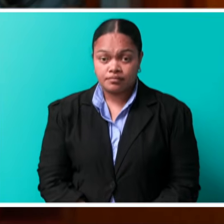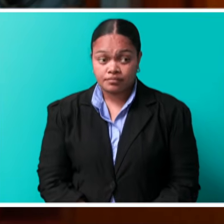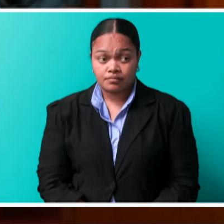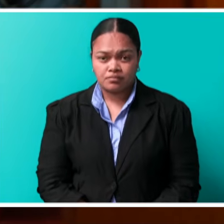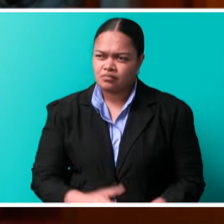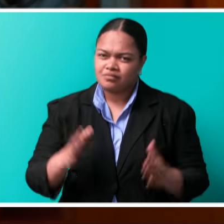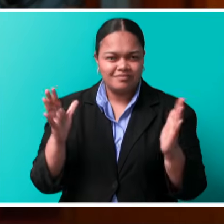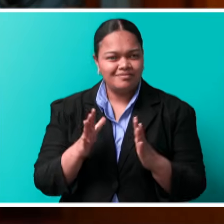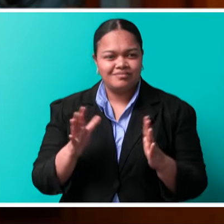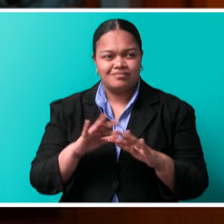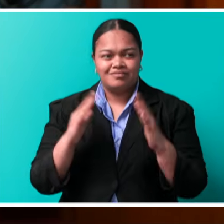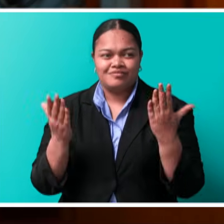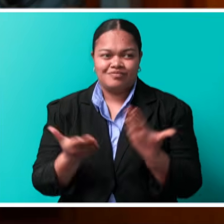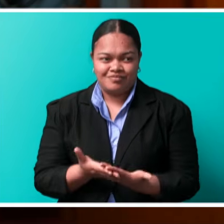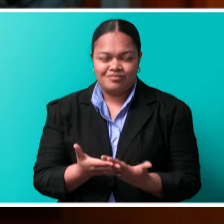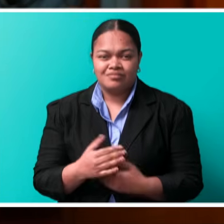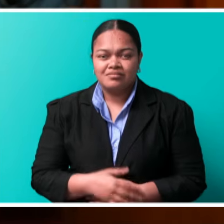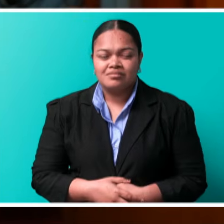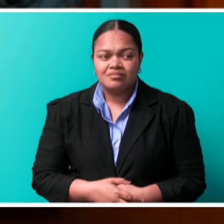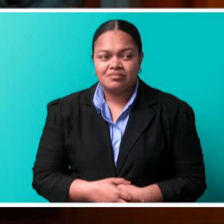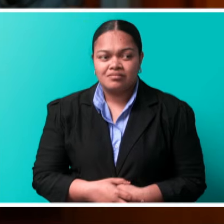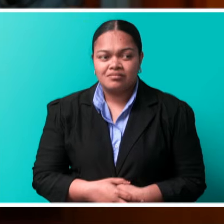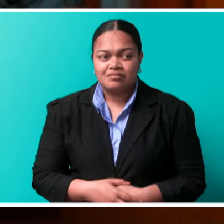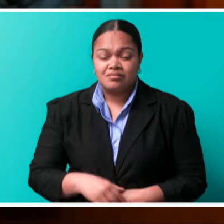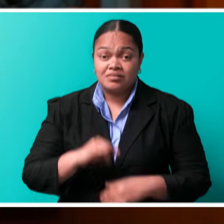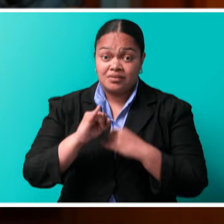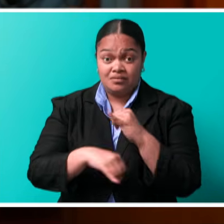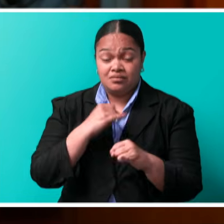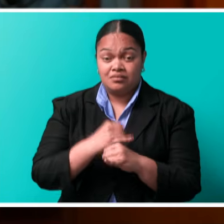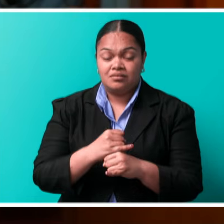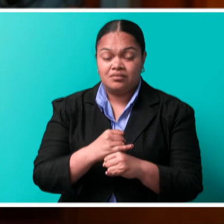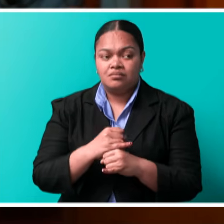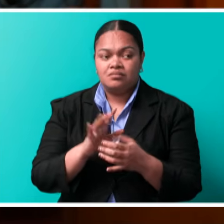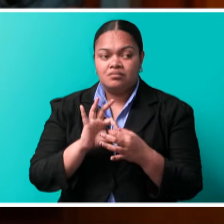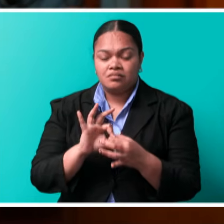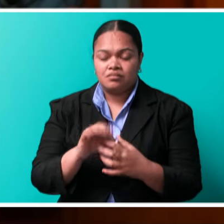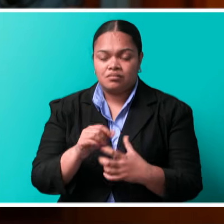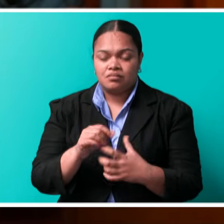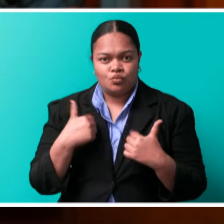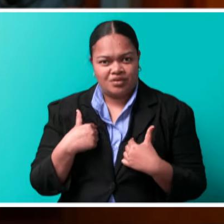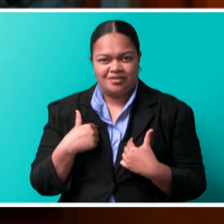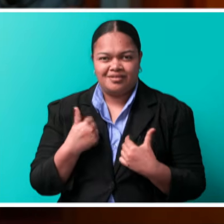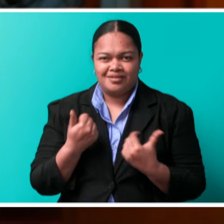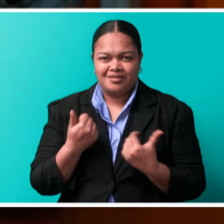Small world, made even smaller by international corporations that we have benefited from